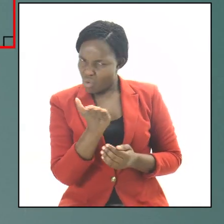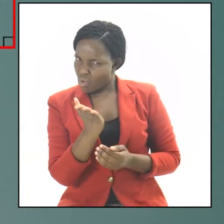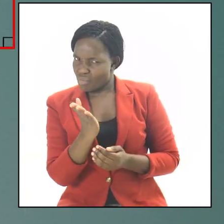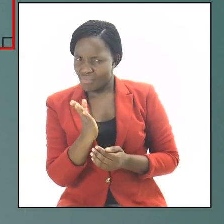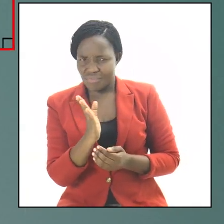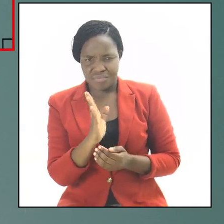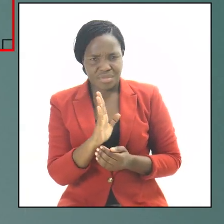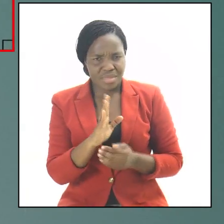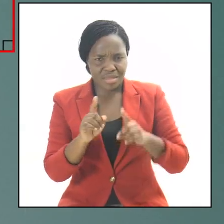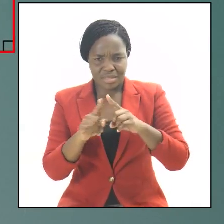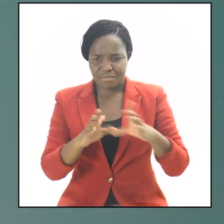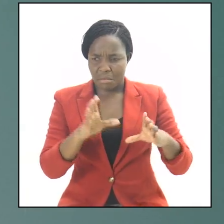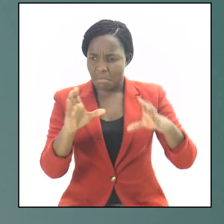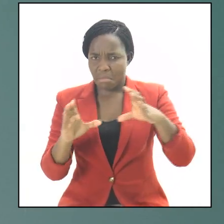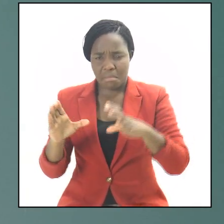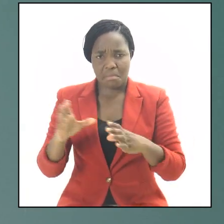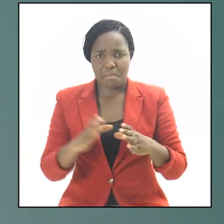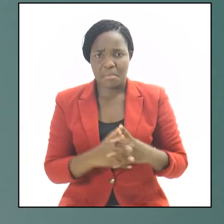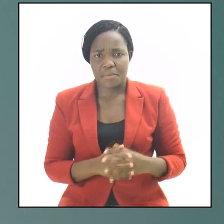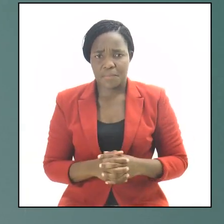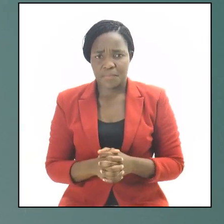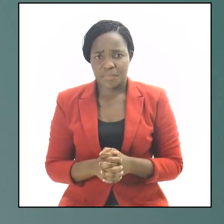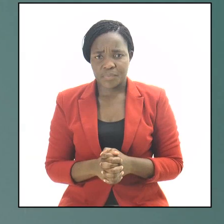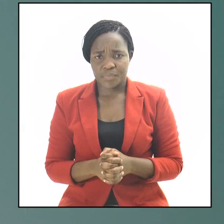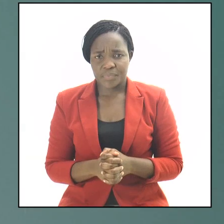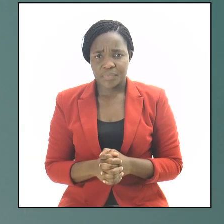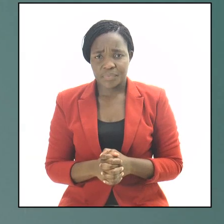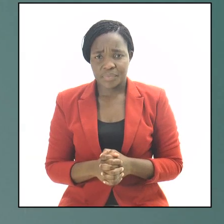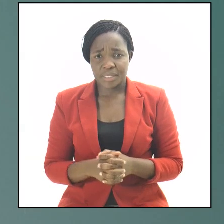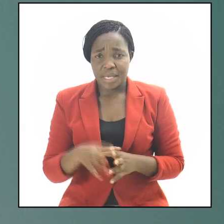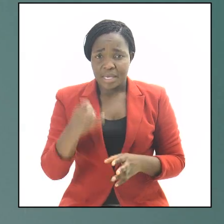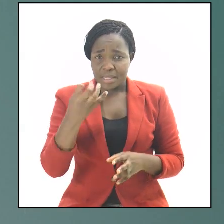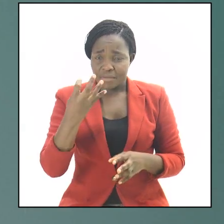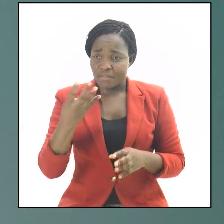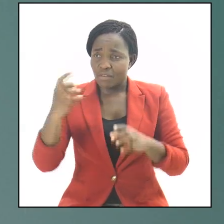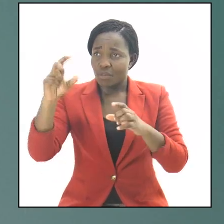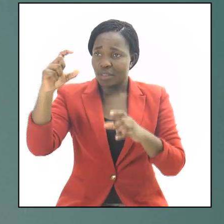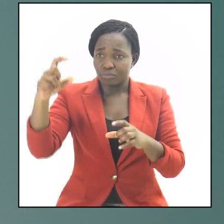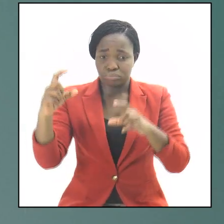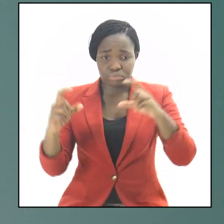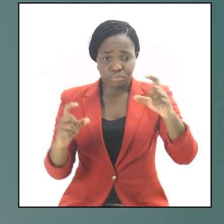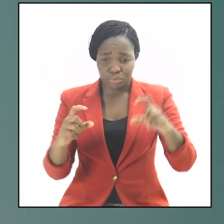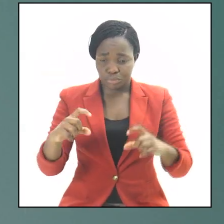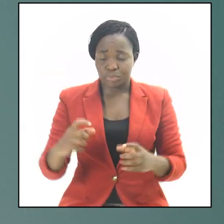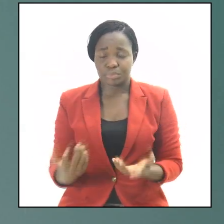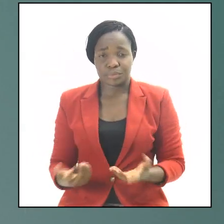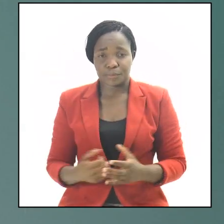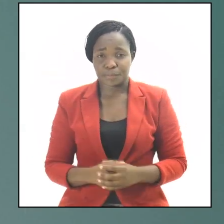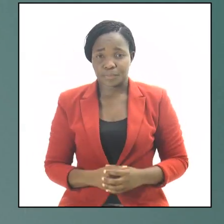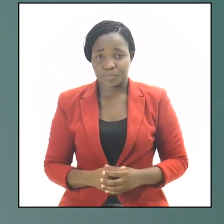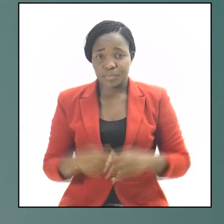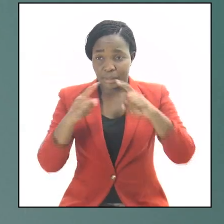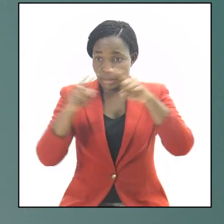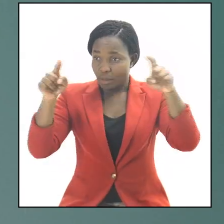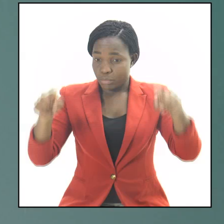shapes are quadrilaterals. The parallelogram, 4 sides that meet and 4 corners. The